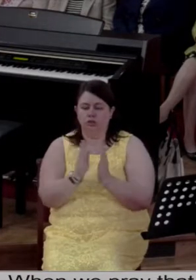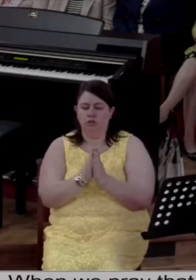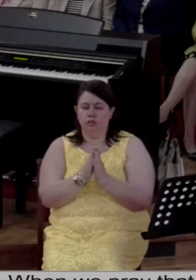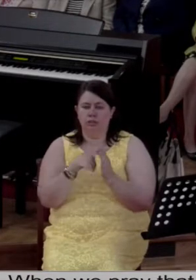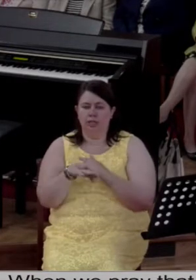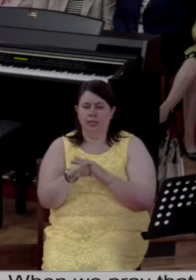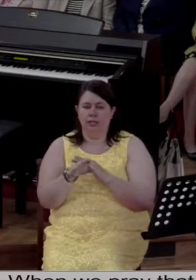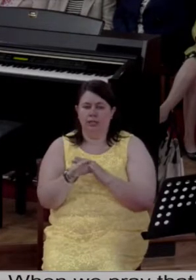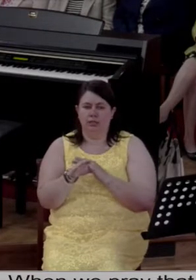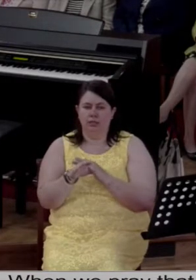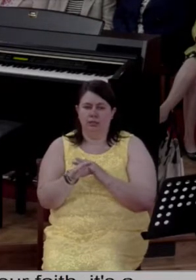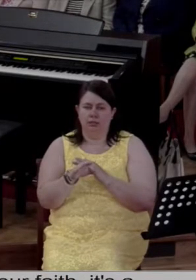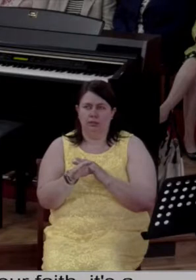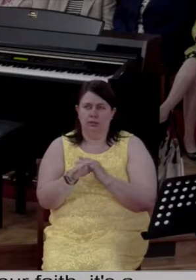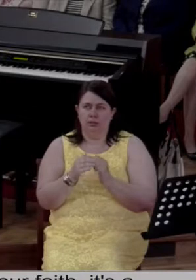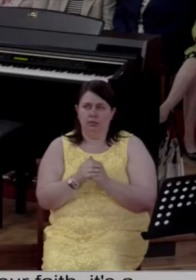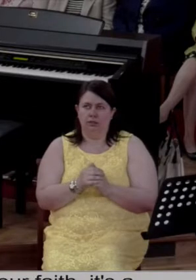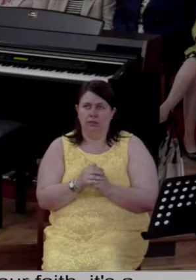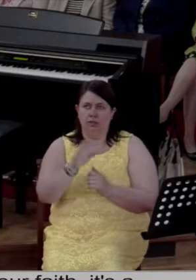Pakistan.